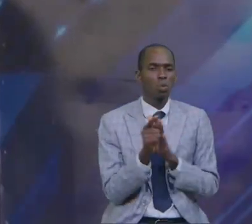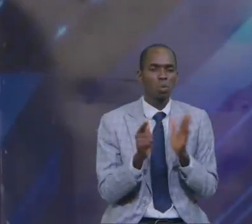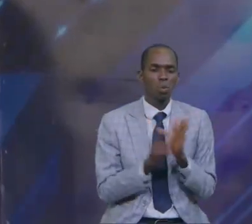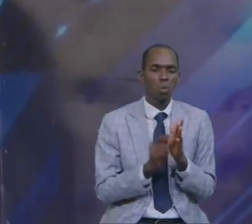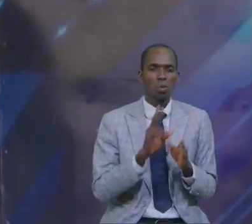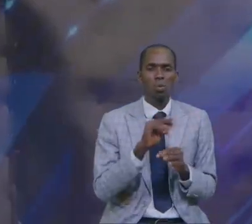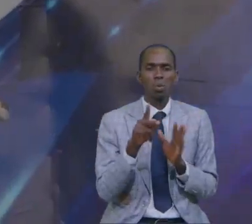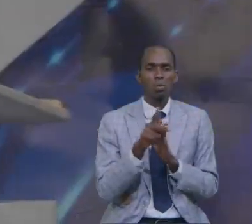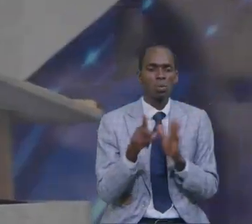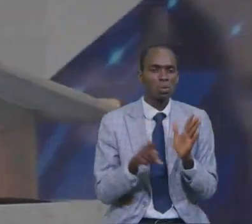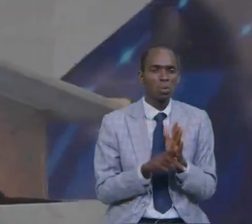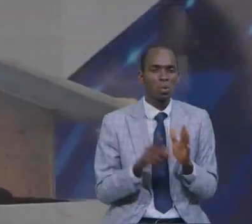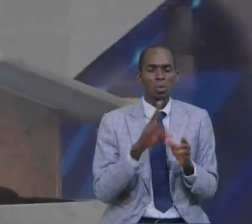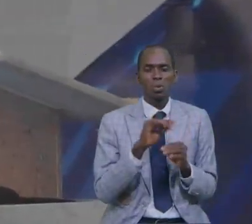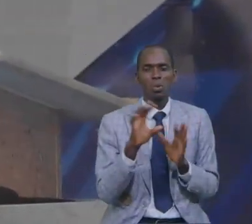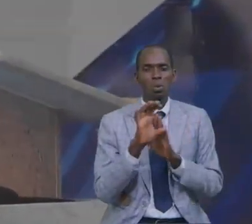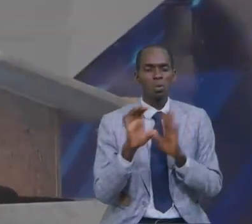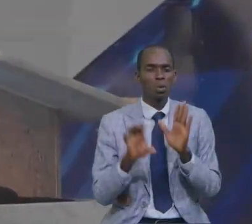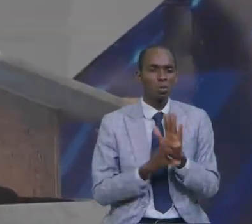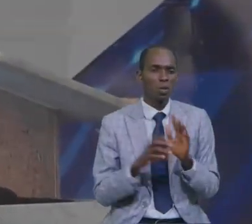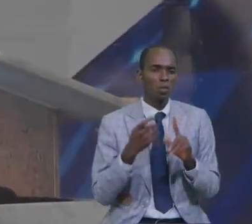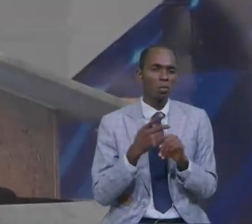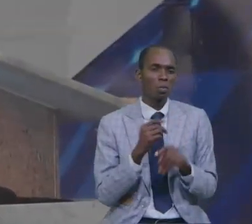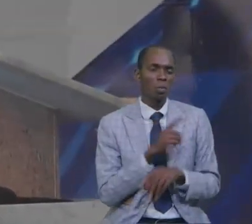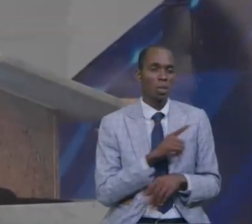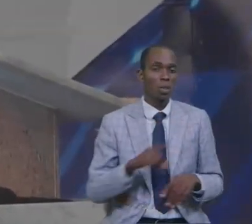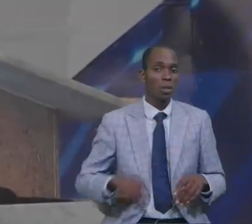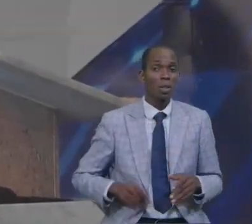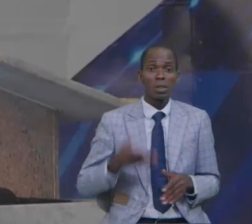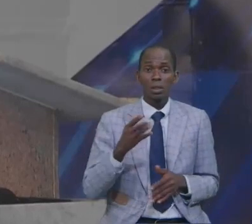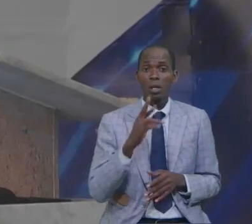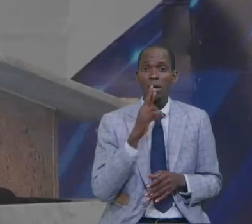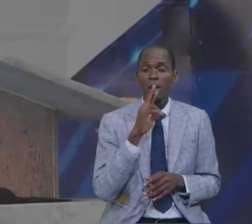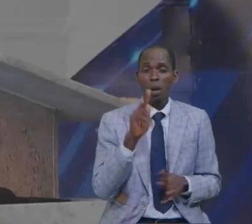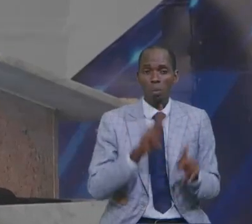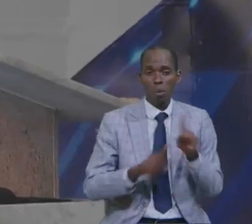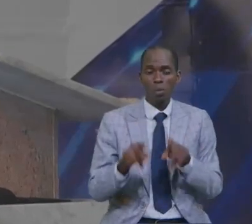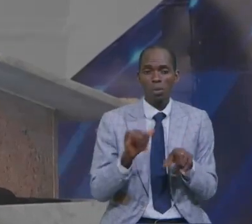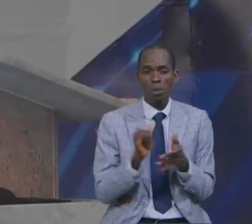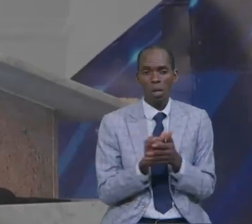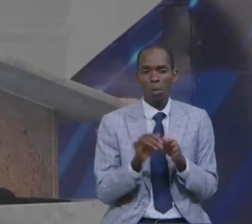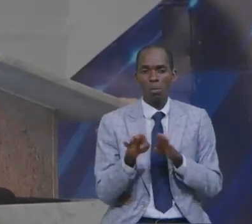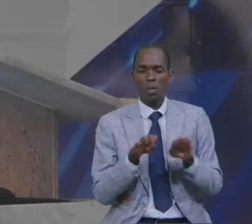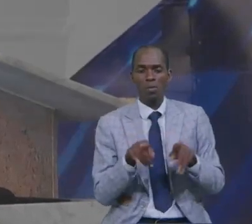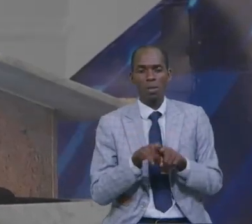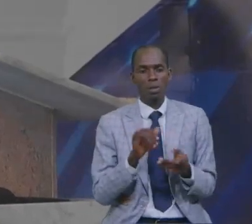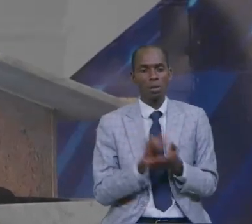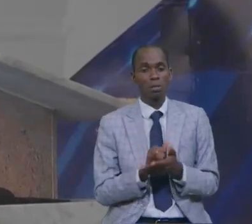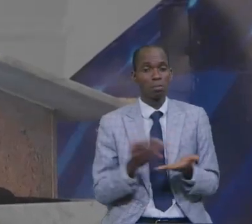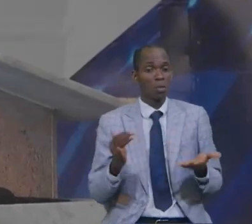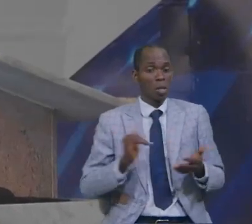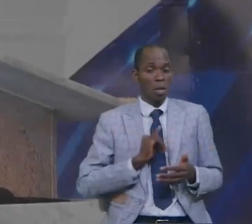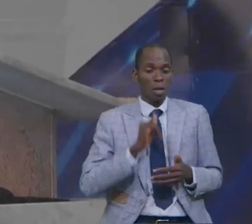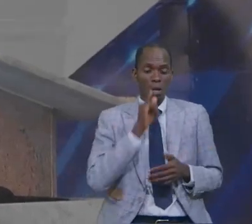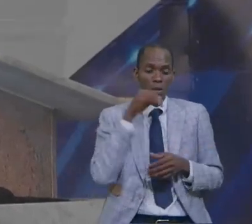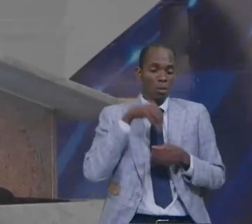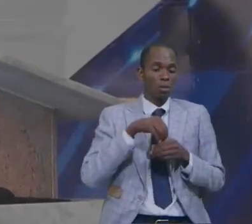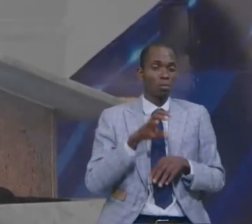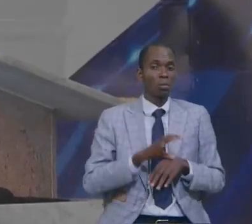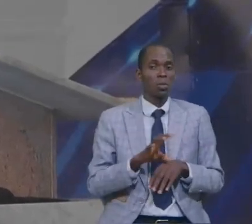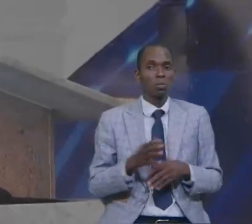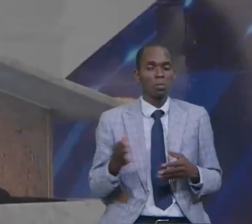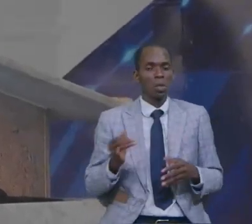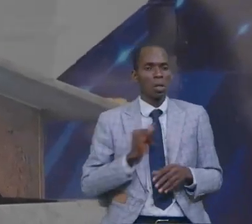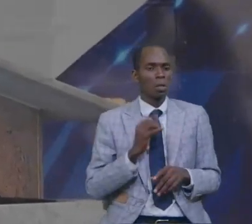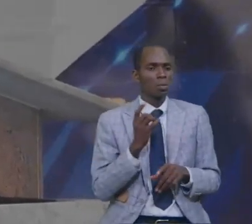I'm in the church. I just choose this as my church. As for all you're expecting to conform to the